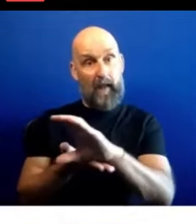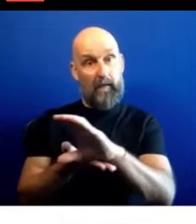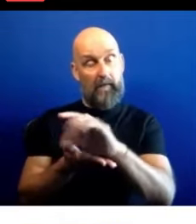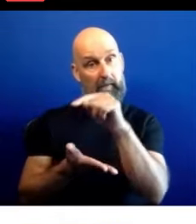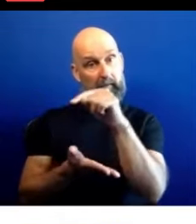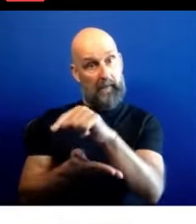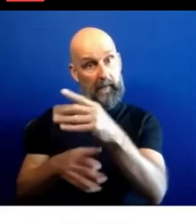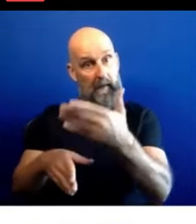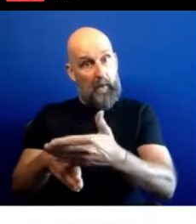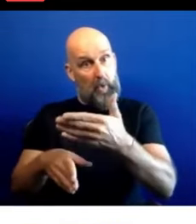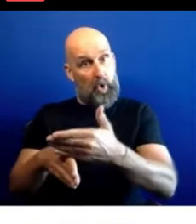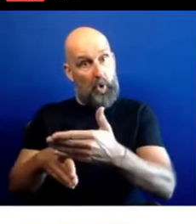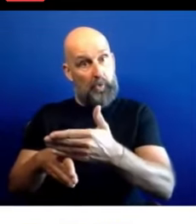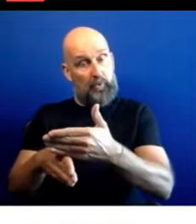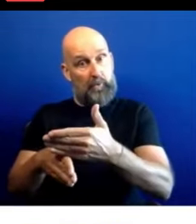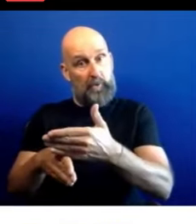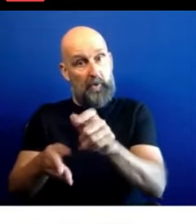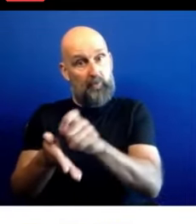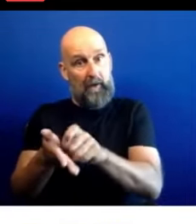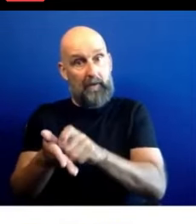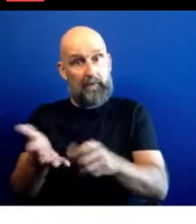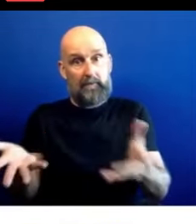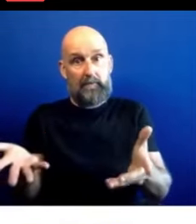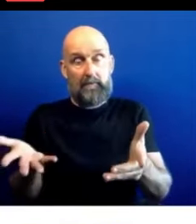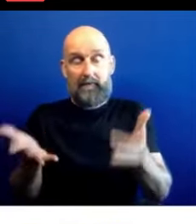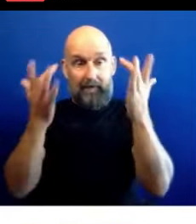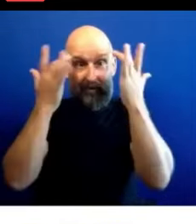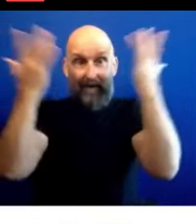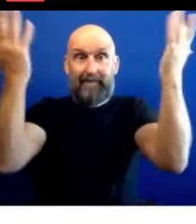work they do. I know.